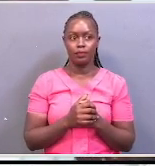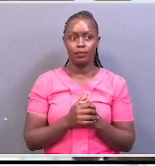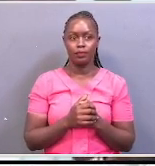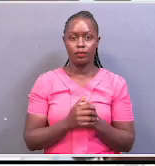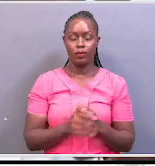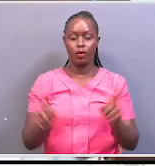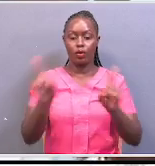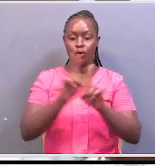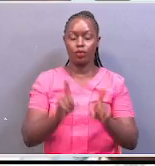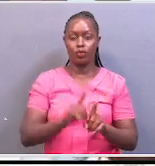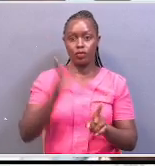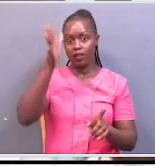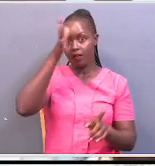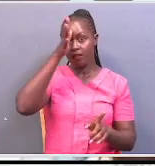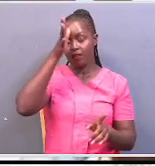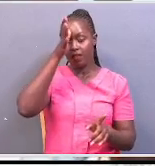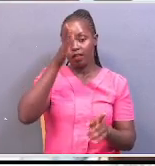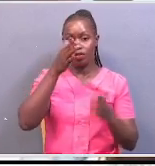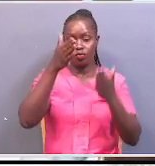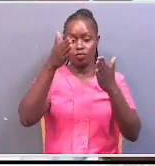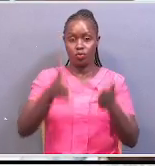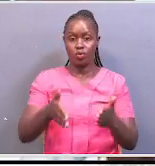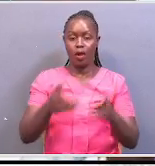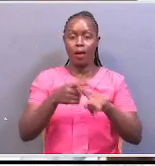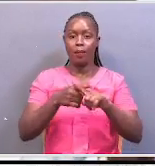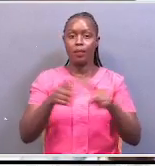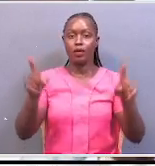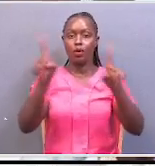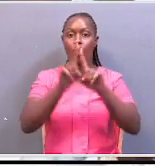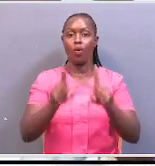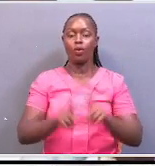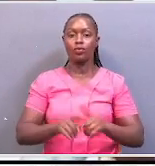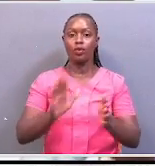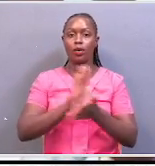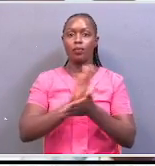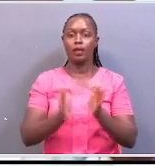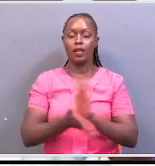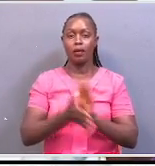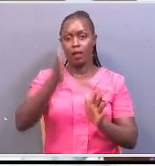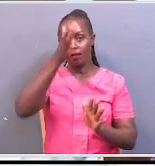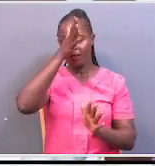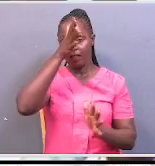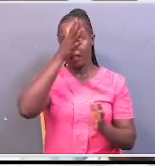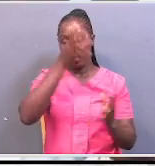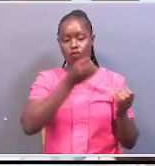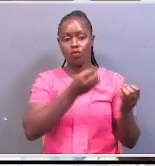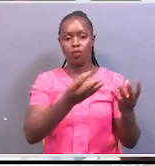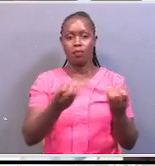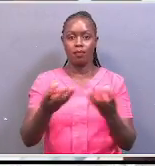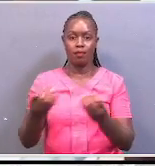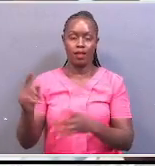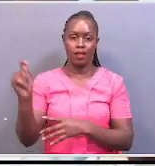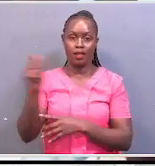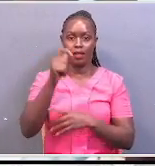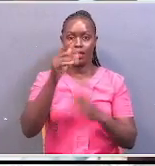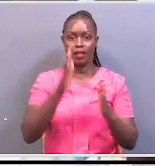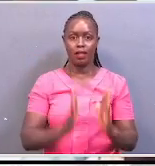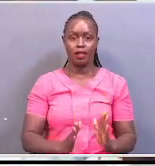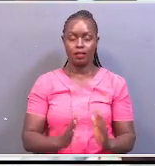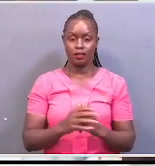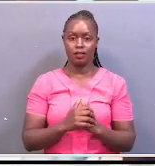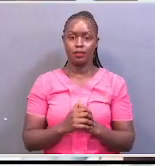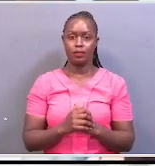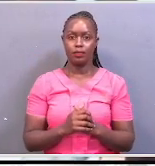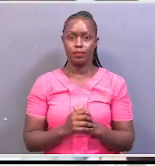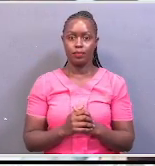was a father to you, but he also became a father to many other Kenyans.